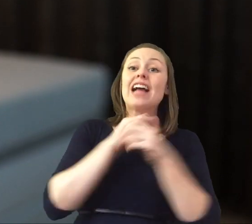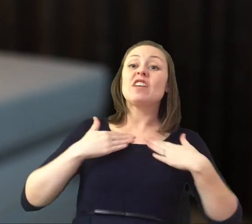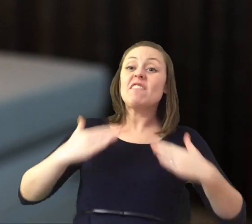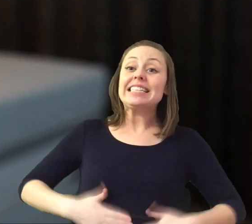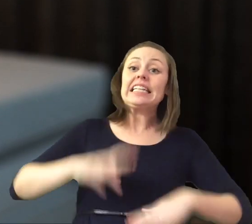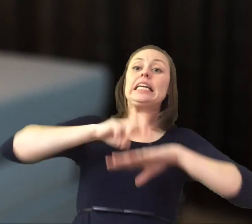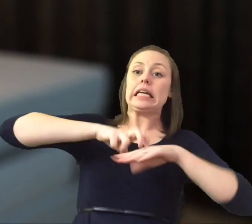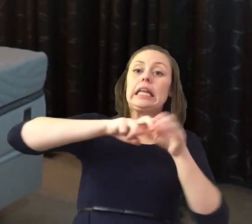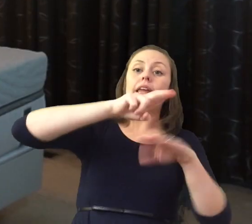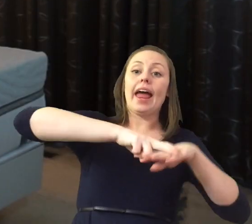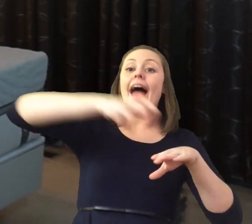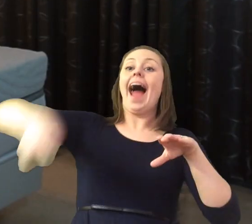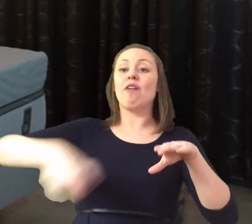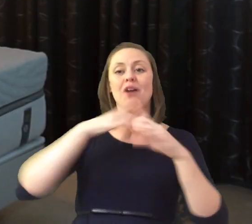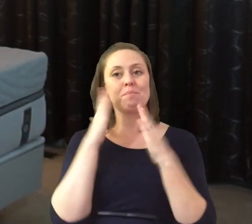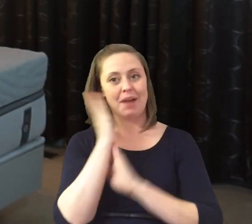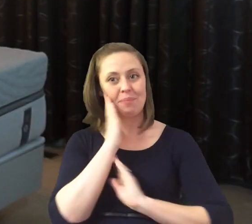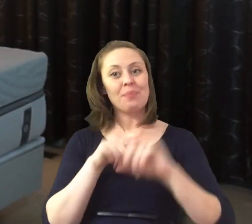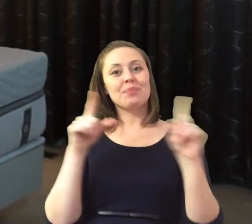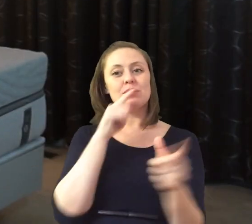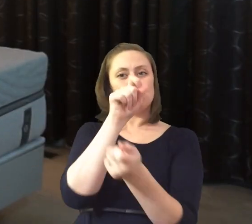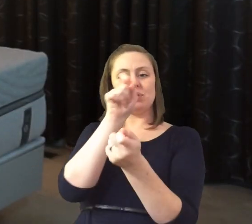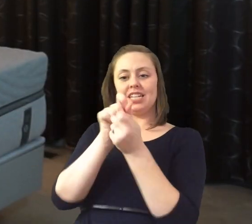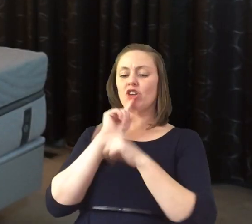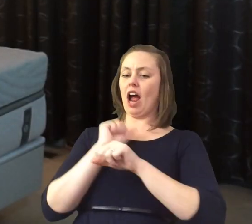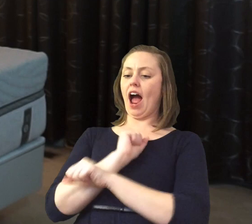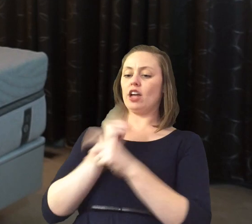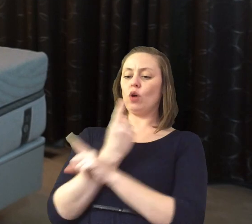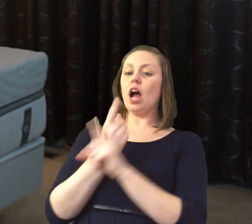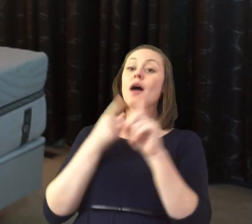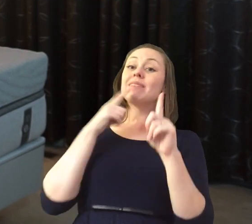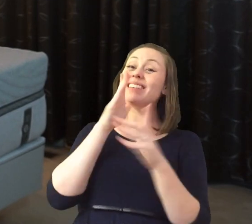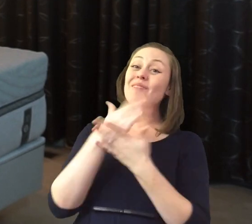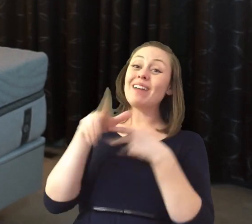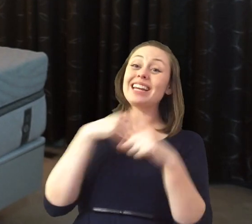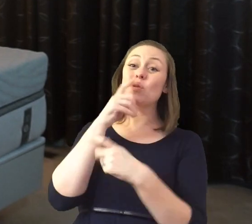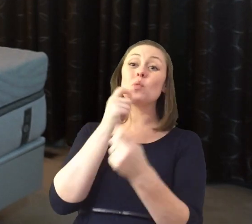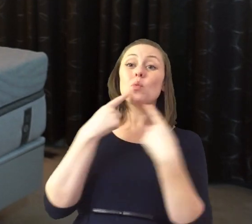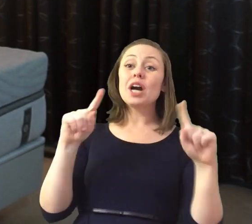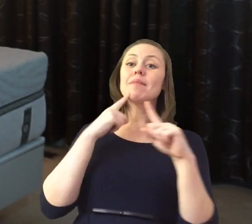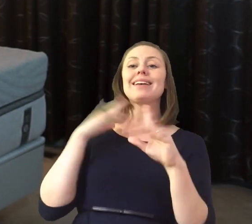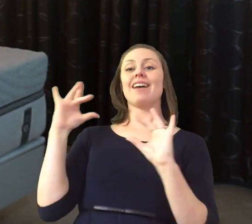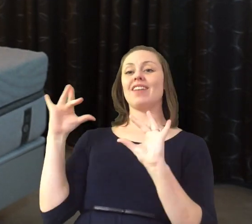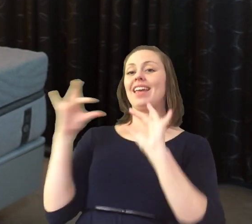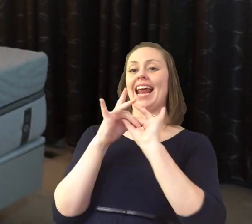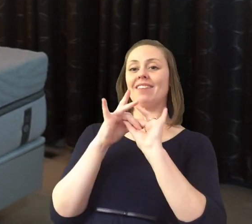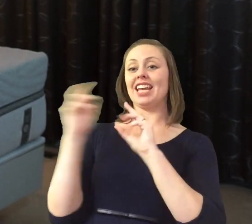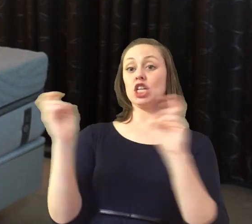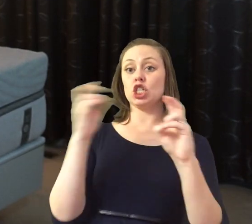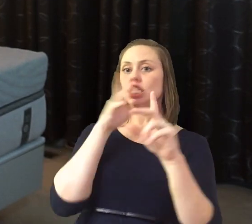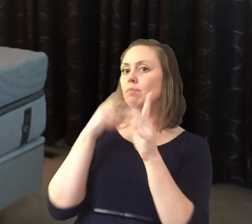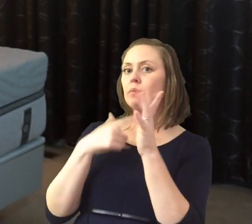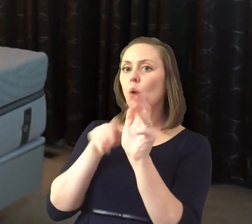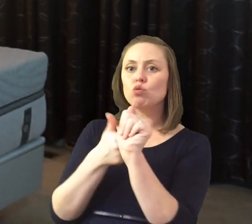physically get out of bed. I think it's pretty accurate, but then sometimes it doesn't work because of connectivity issues. Like, sometimes it just